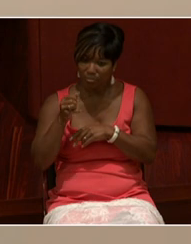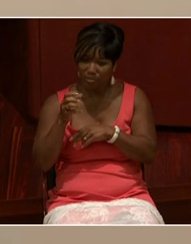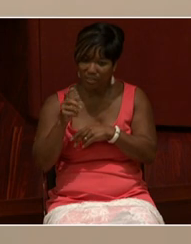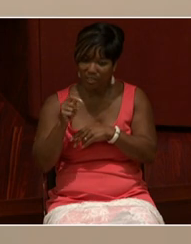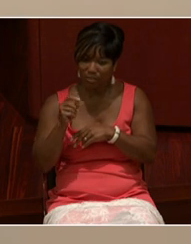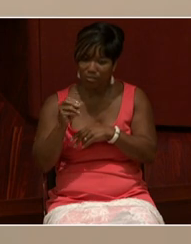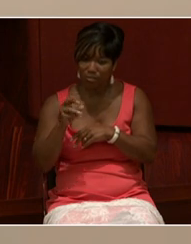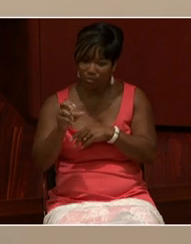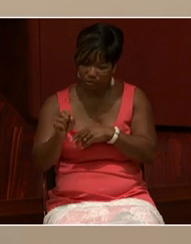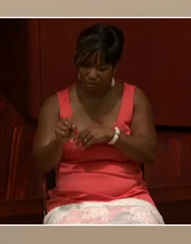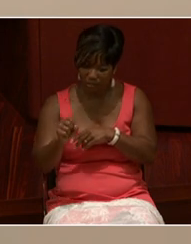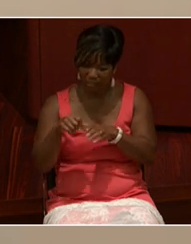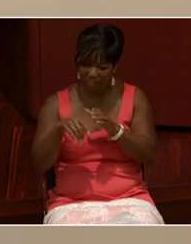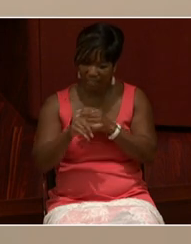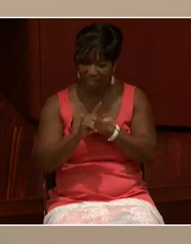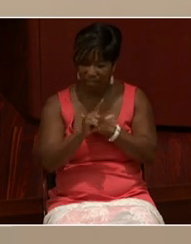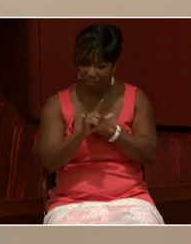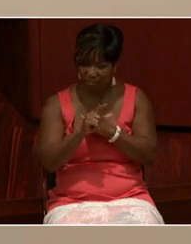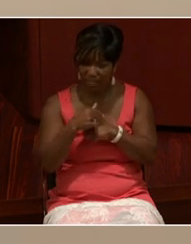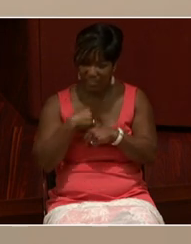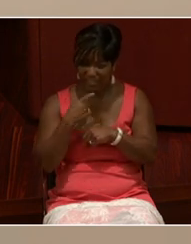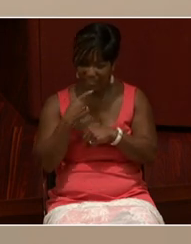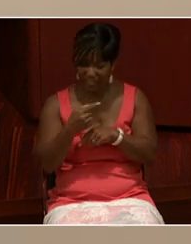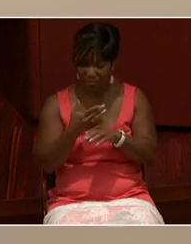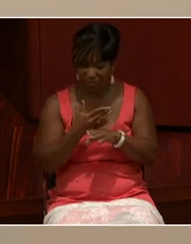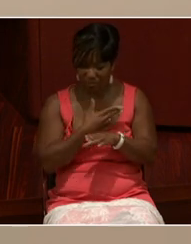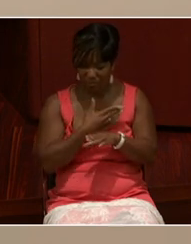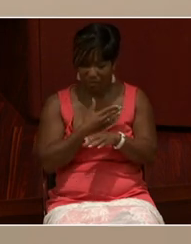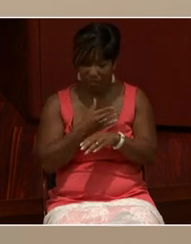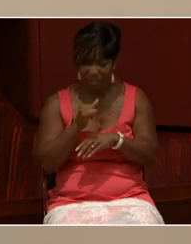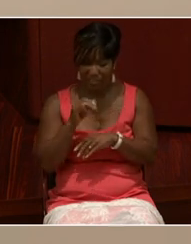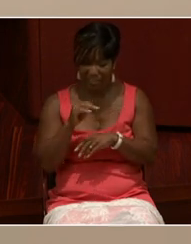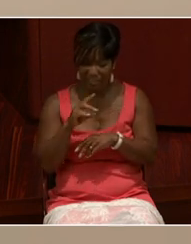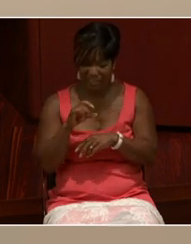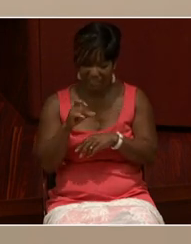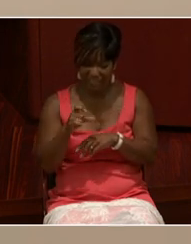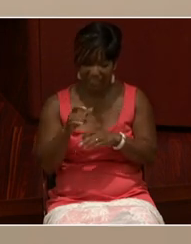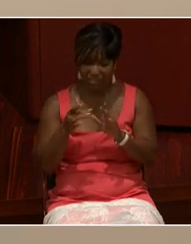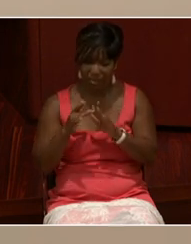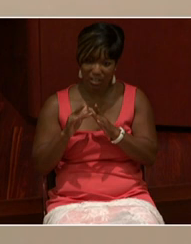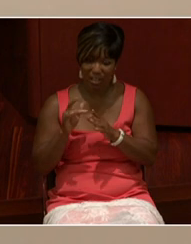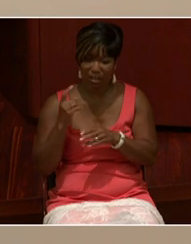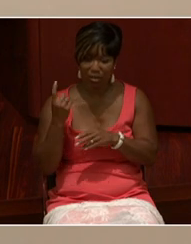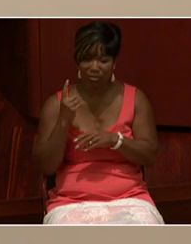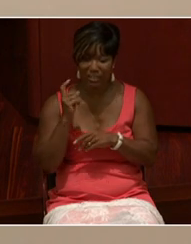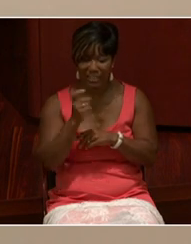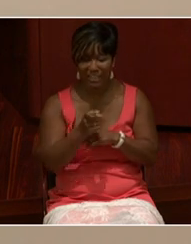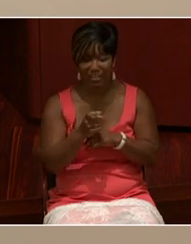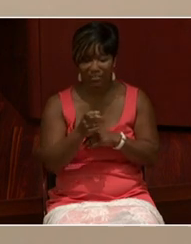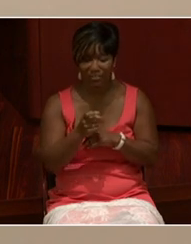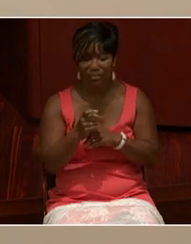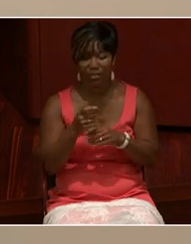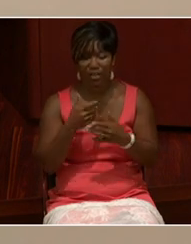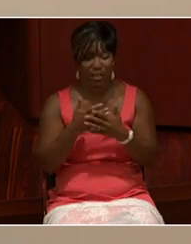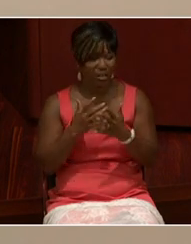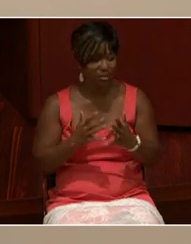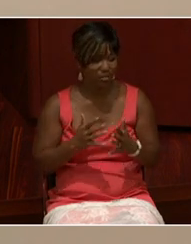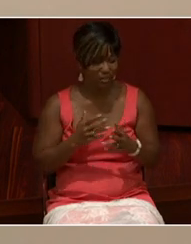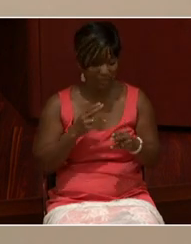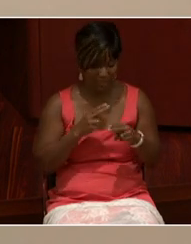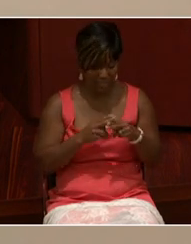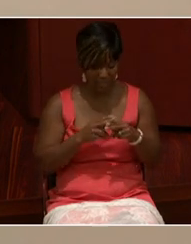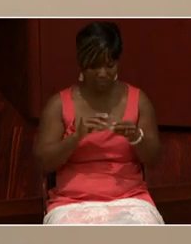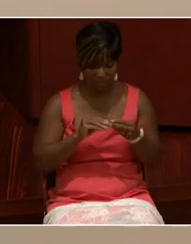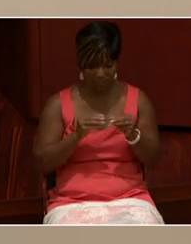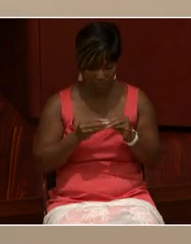Well, as you know, as I mentioned earlier, the index that's online only gives your inmate number and name, so that wouldn't tell